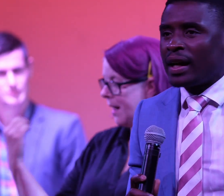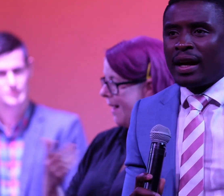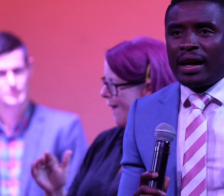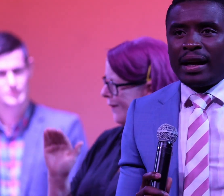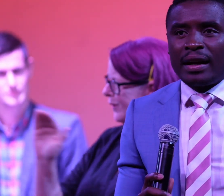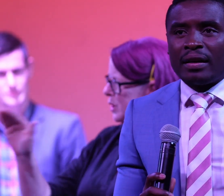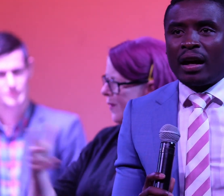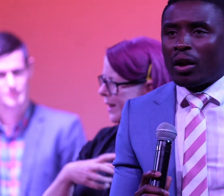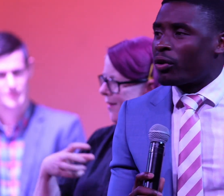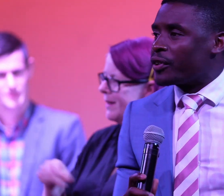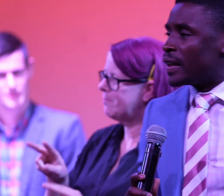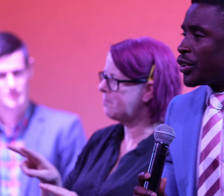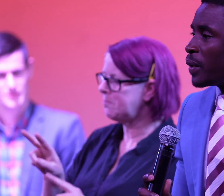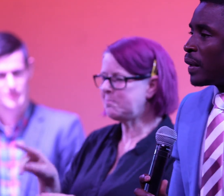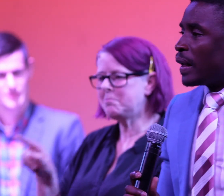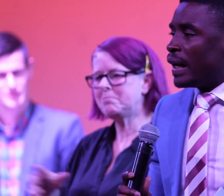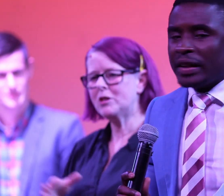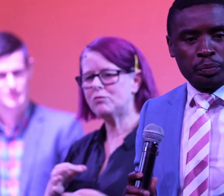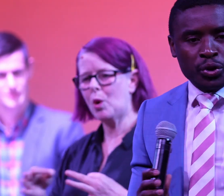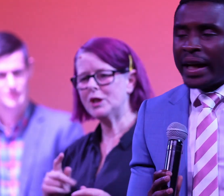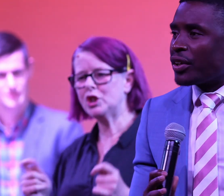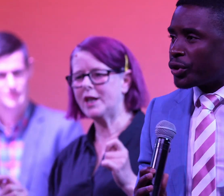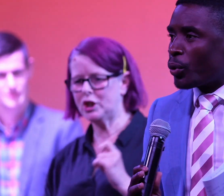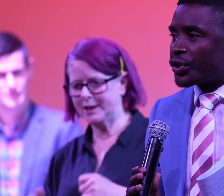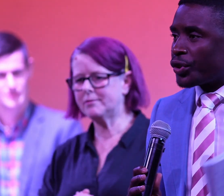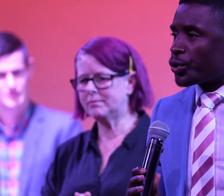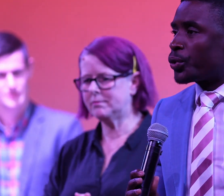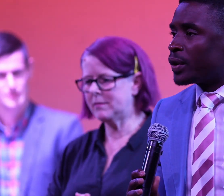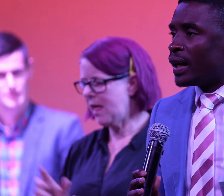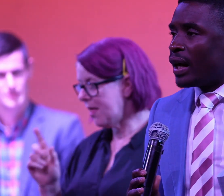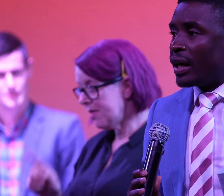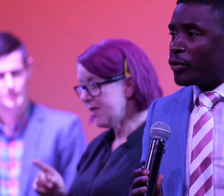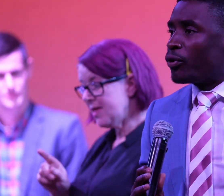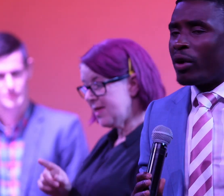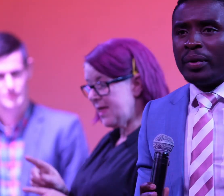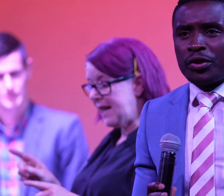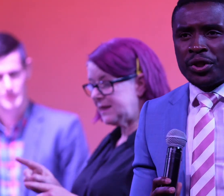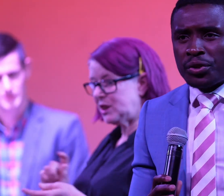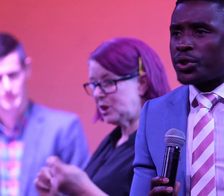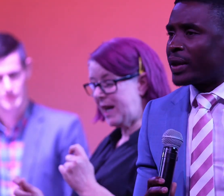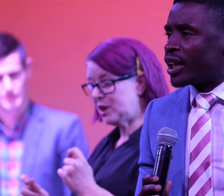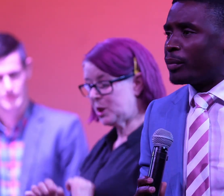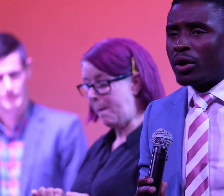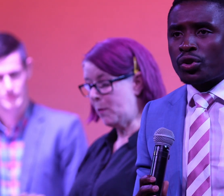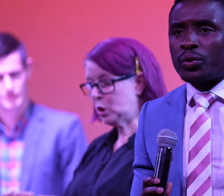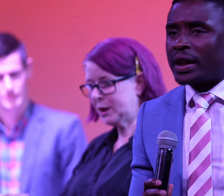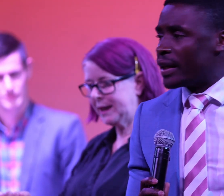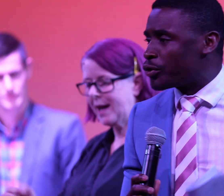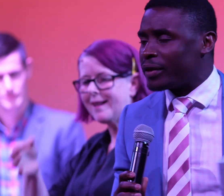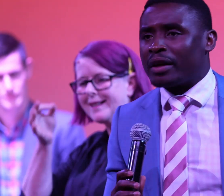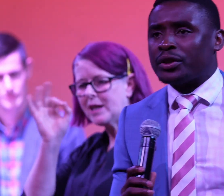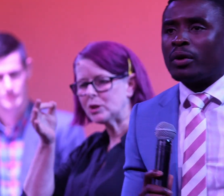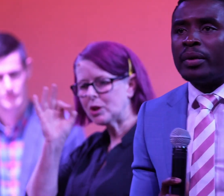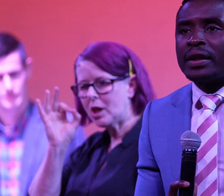government, and a lot of it as well is pushing council towards the social and the 4 well-beings, which is social, economic, cultural,